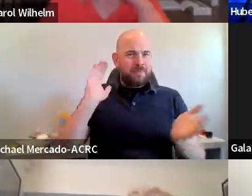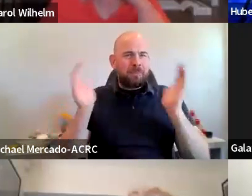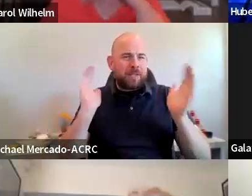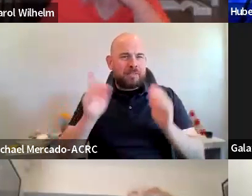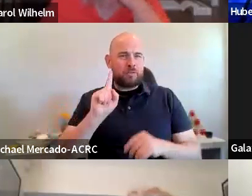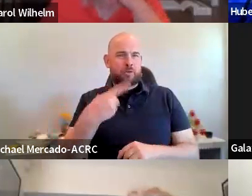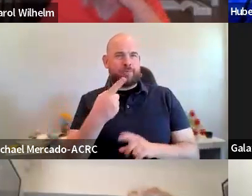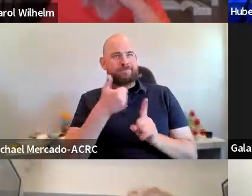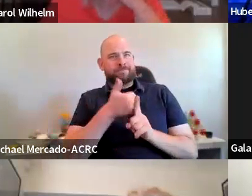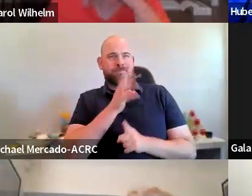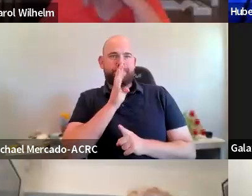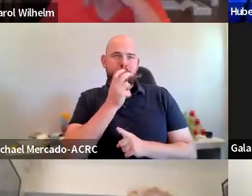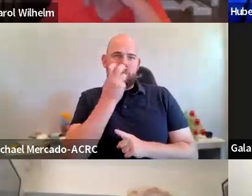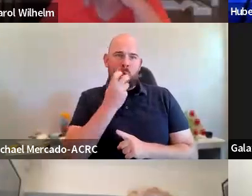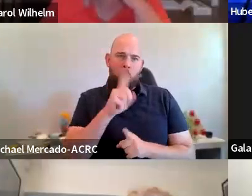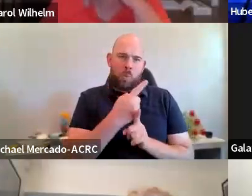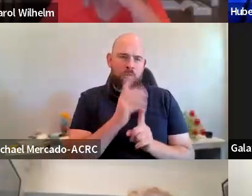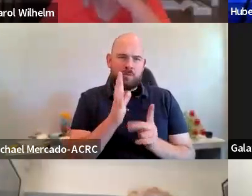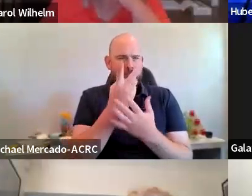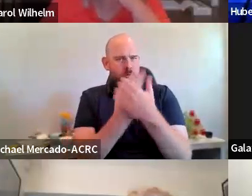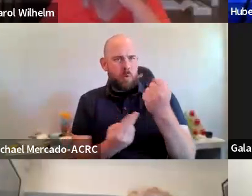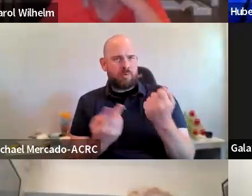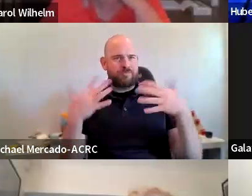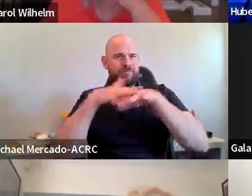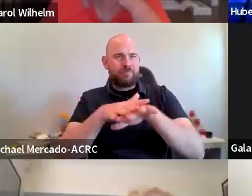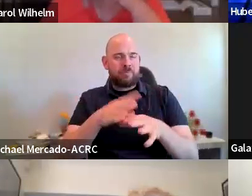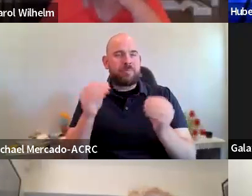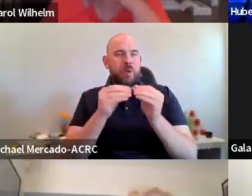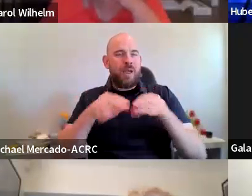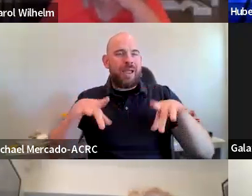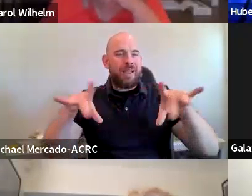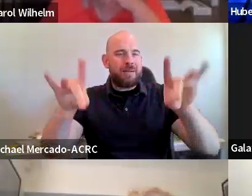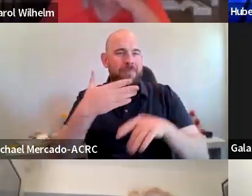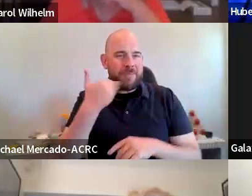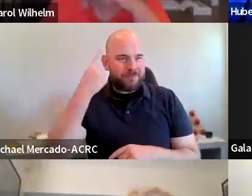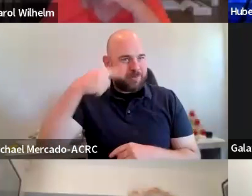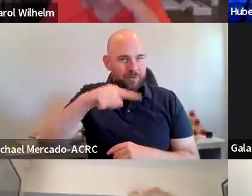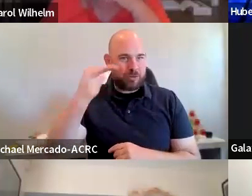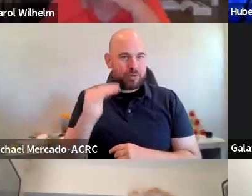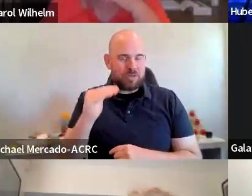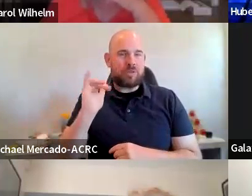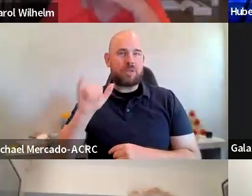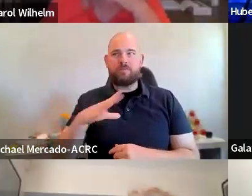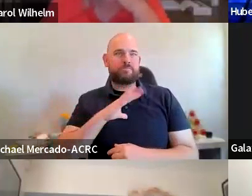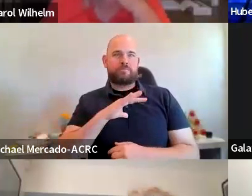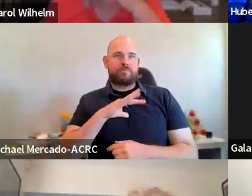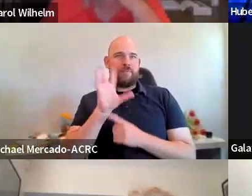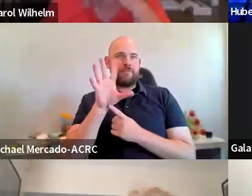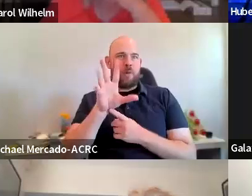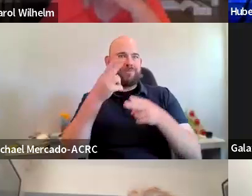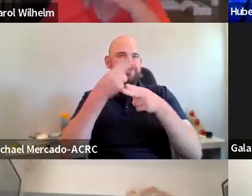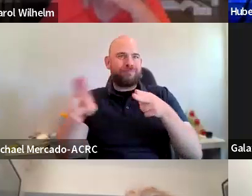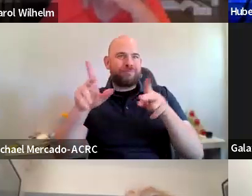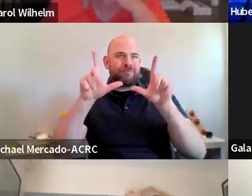therapy and sign language at the same time, why that is beneficial, instead of just learning speech,